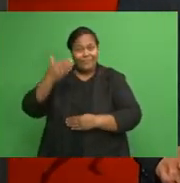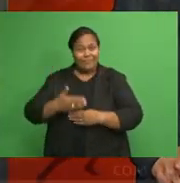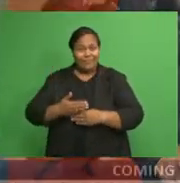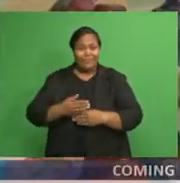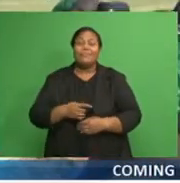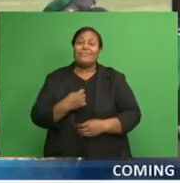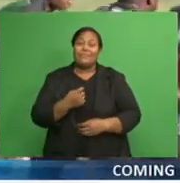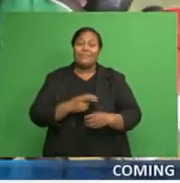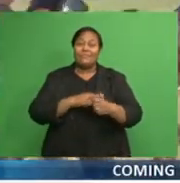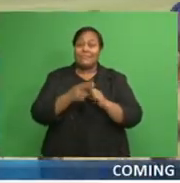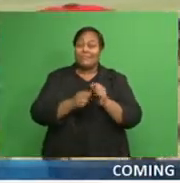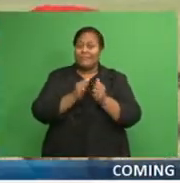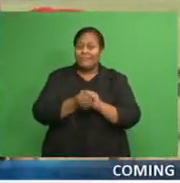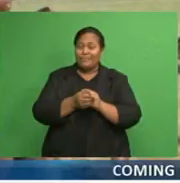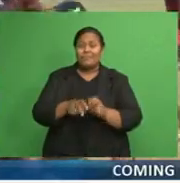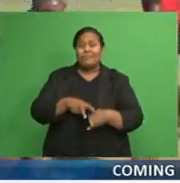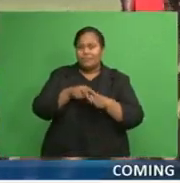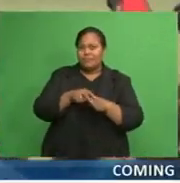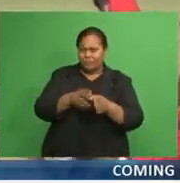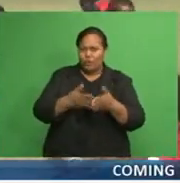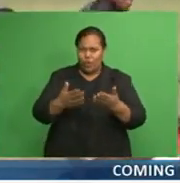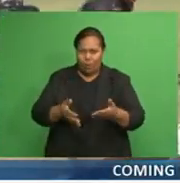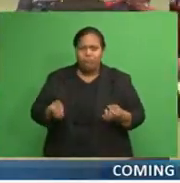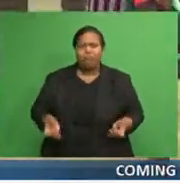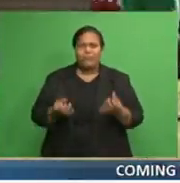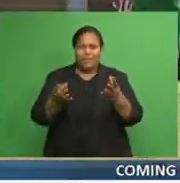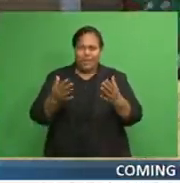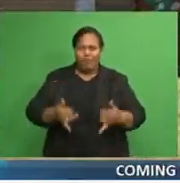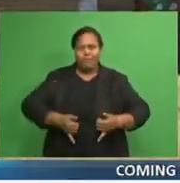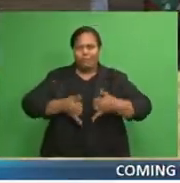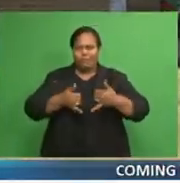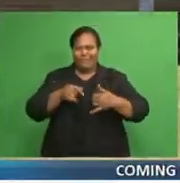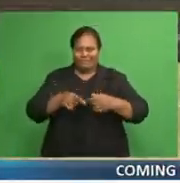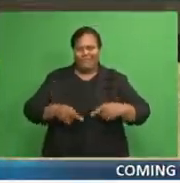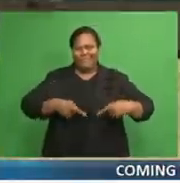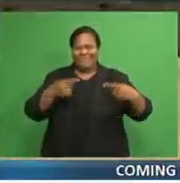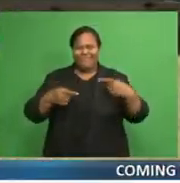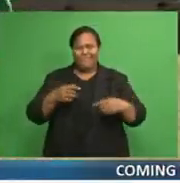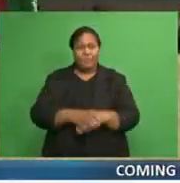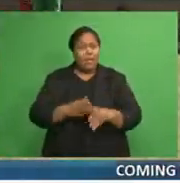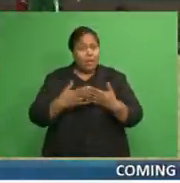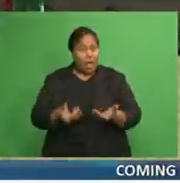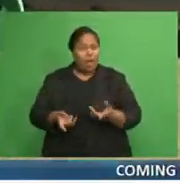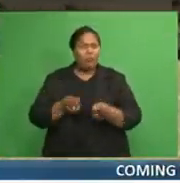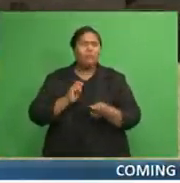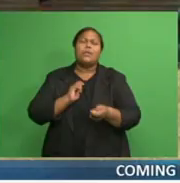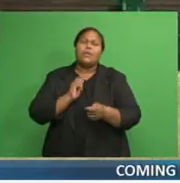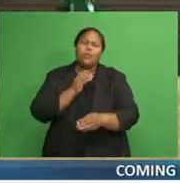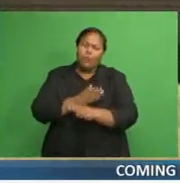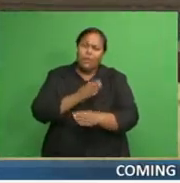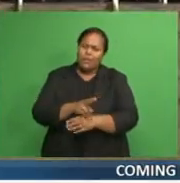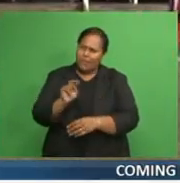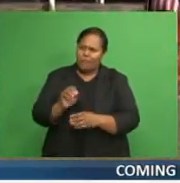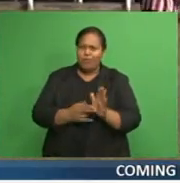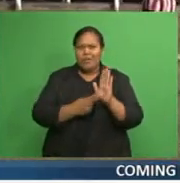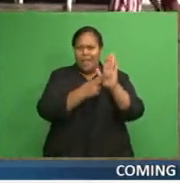ahead, Nandronga gear up for skipper opener. And mammoth task awaits jet setters tomorrow. This